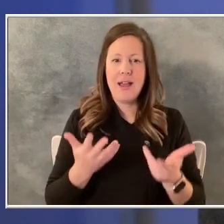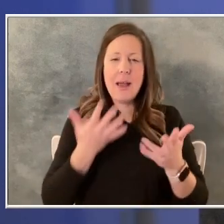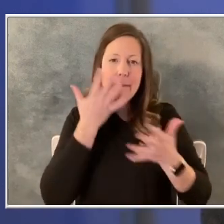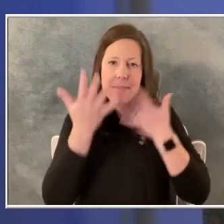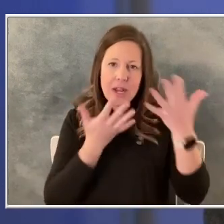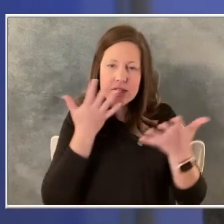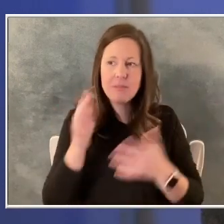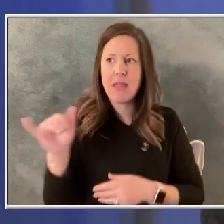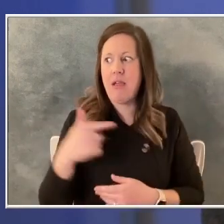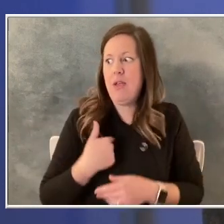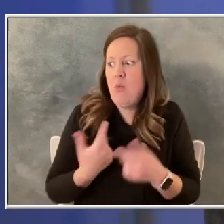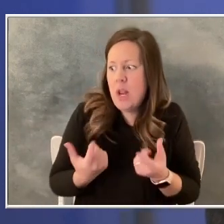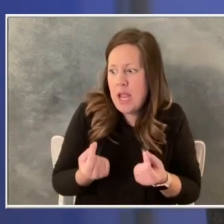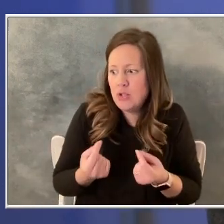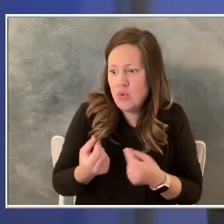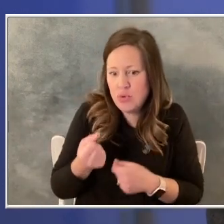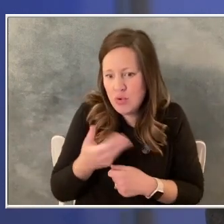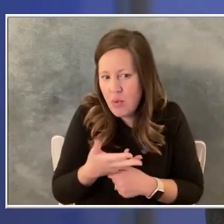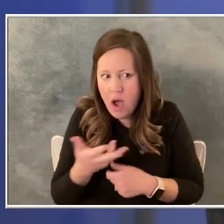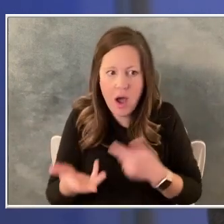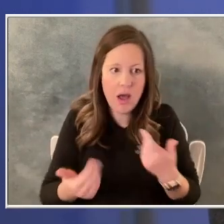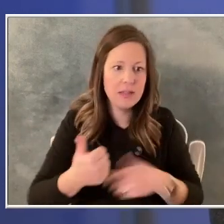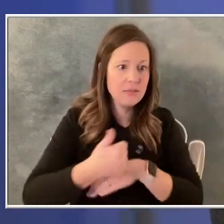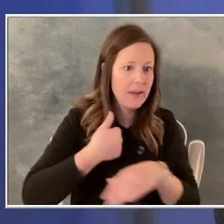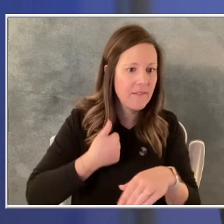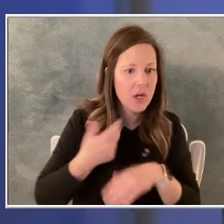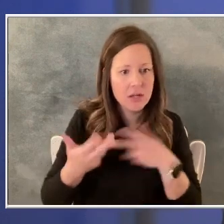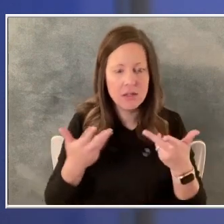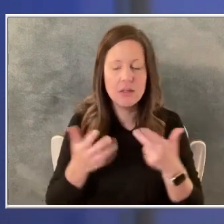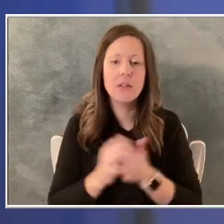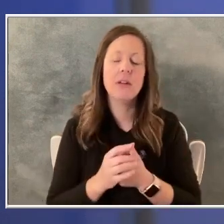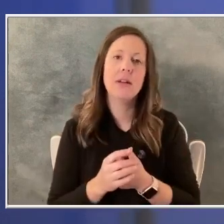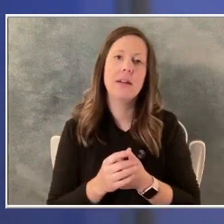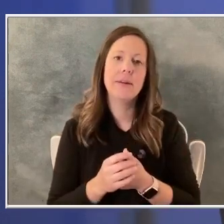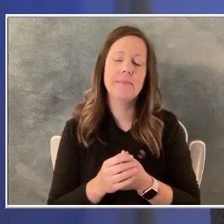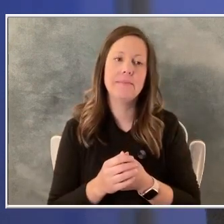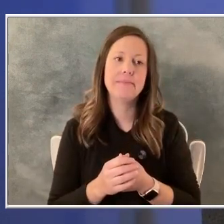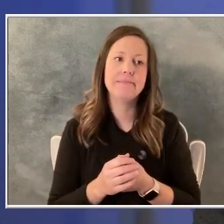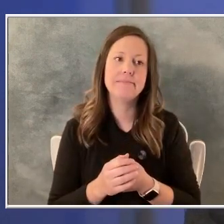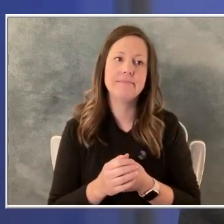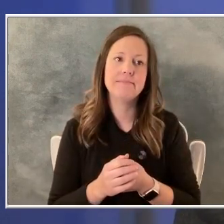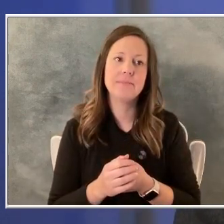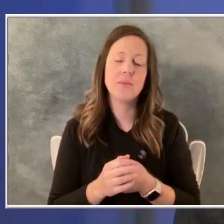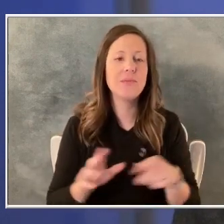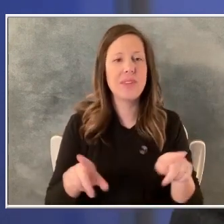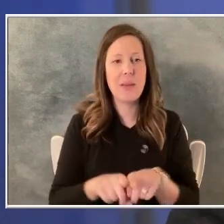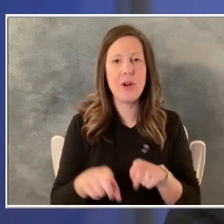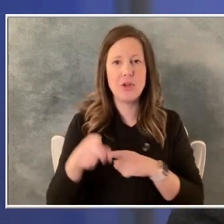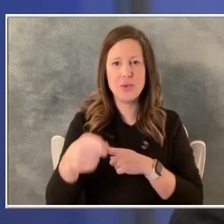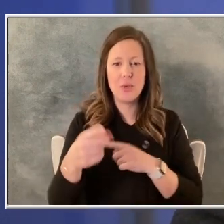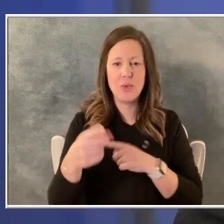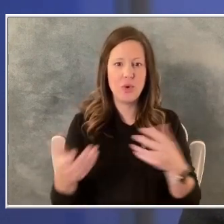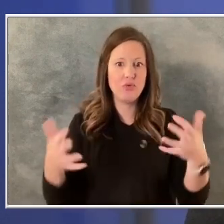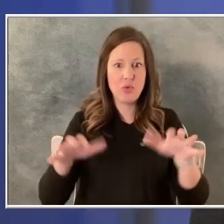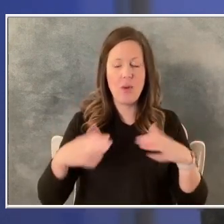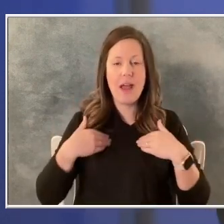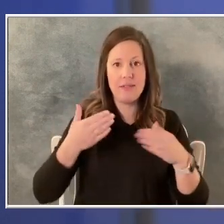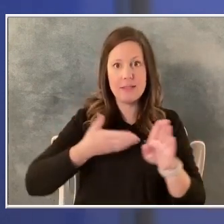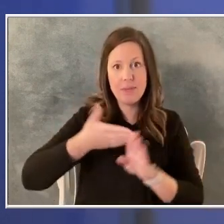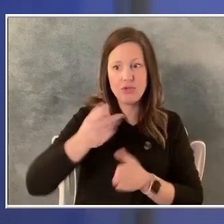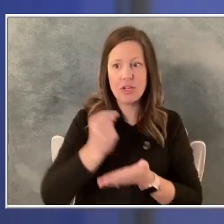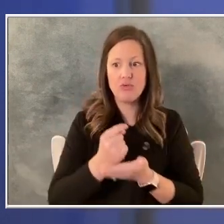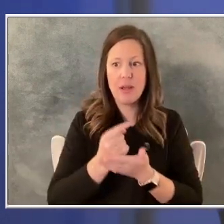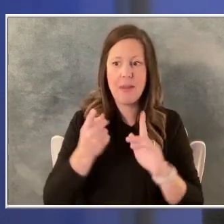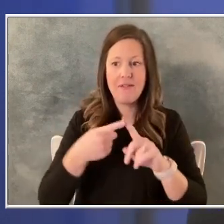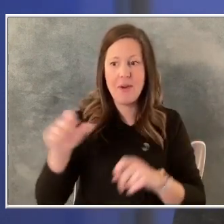did I do to cause this? And then you also think that you don't want to get that specialized treatment from other people. Like, oh no, he